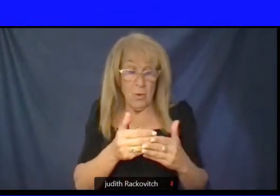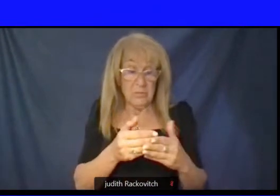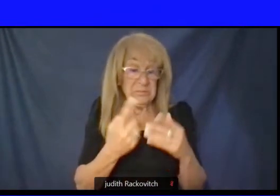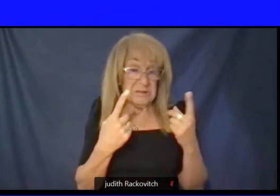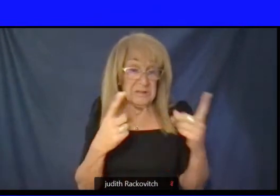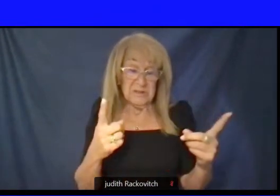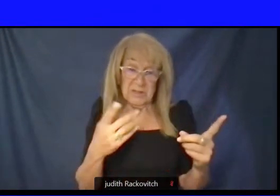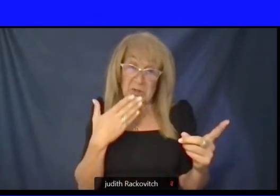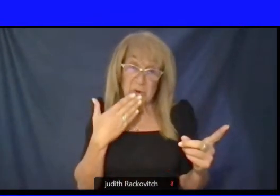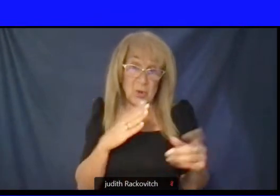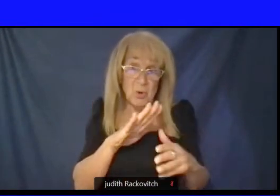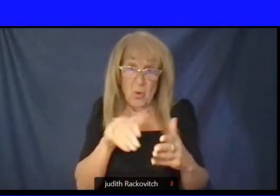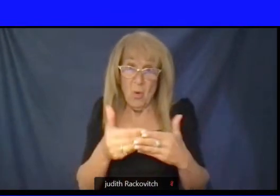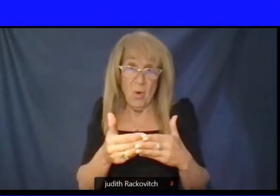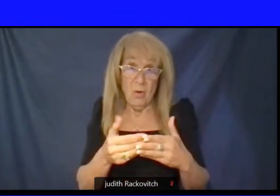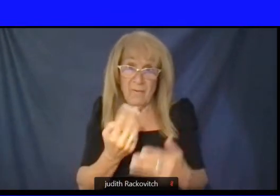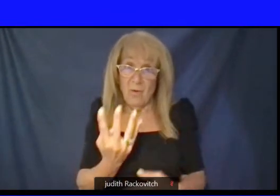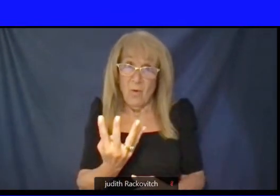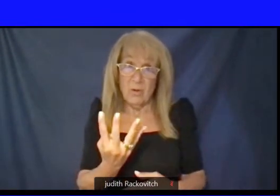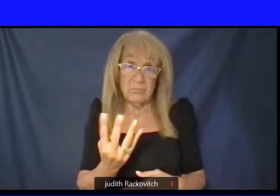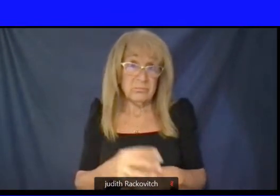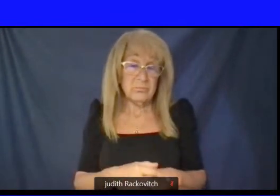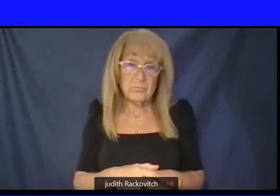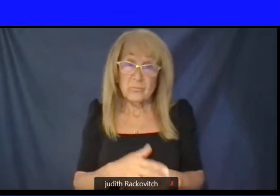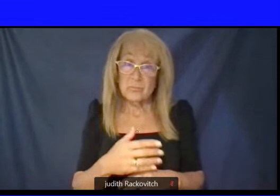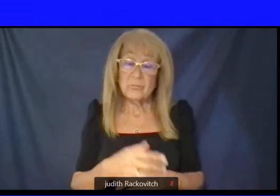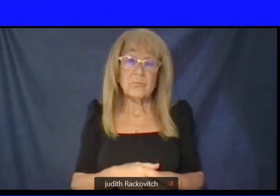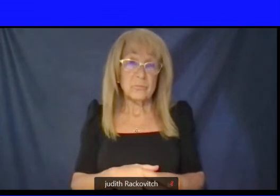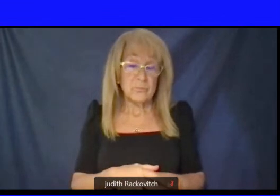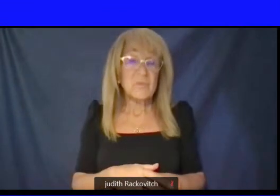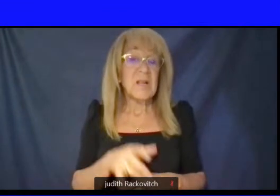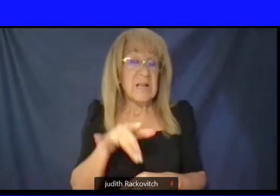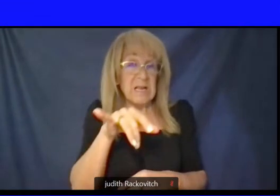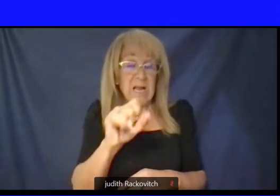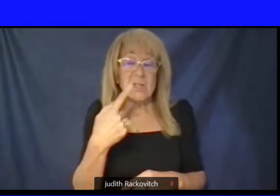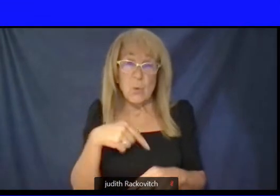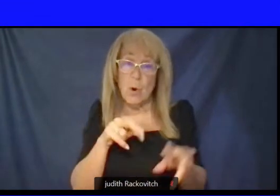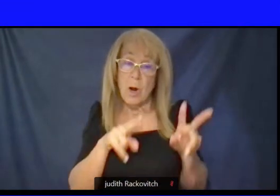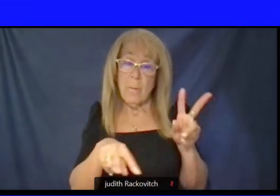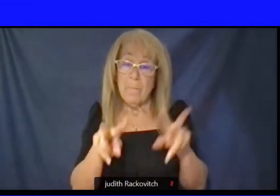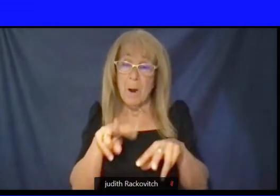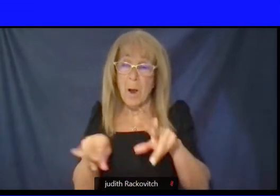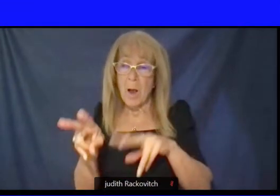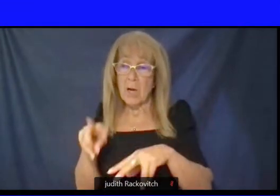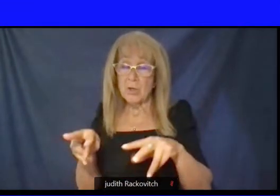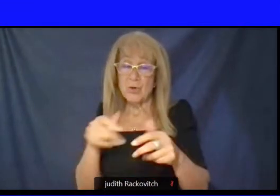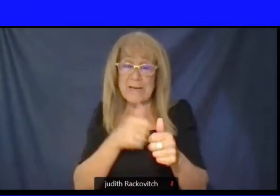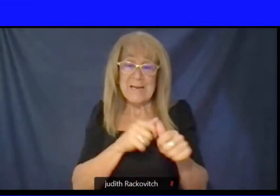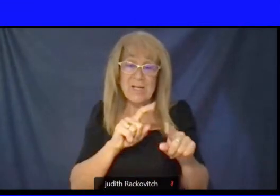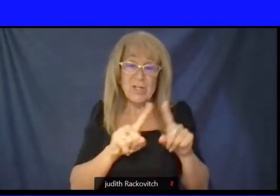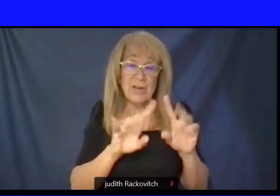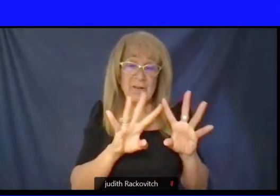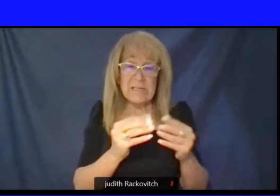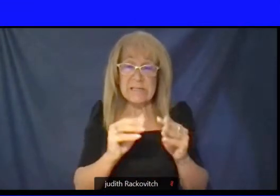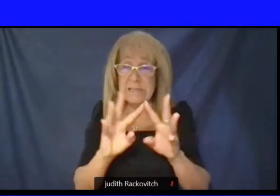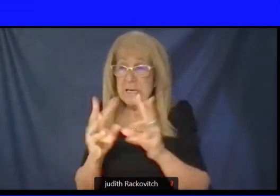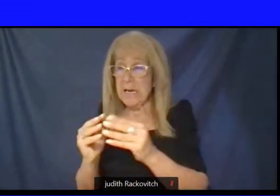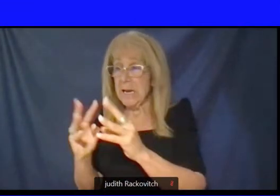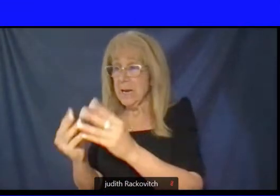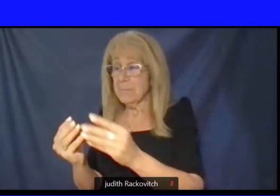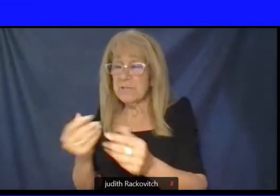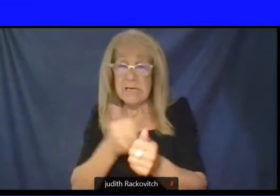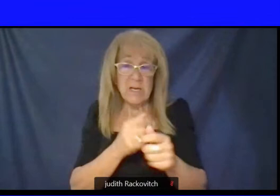I'll go to a vote. Actually, I do have one question. This is Michael McCray. Sure. I'm just wondering, what are the specific